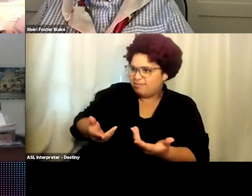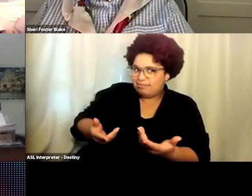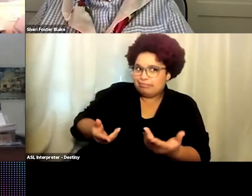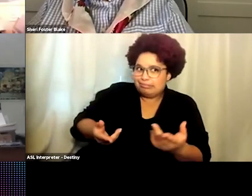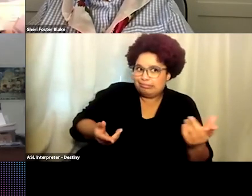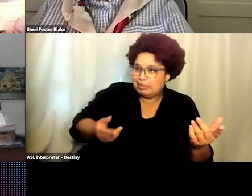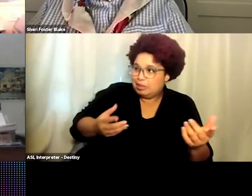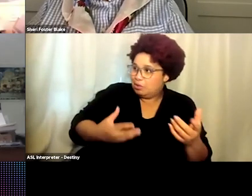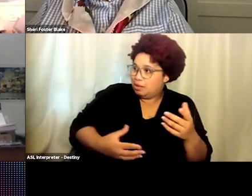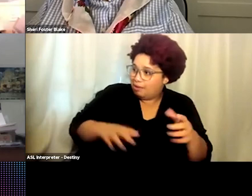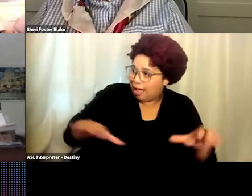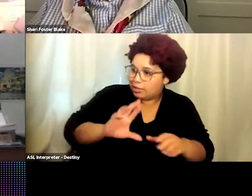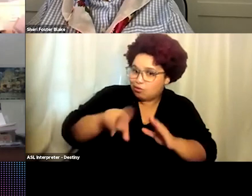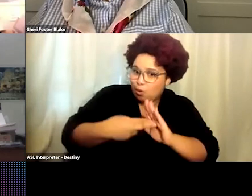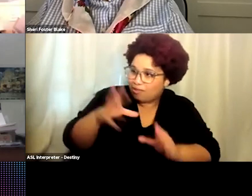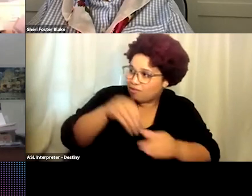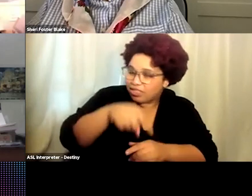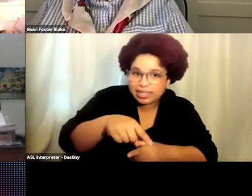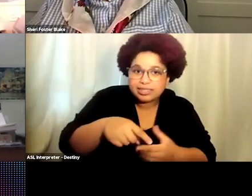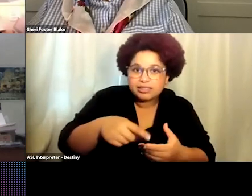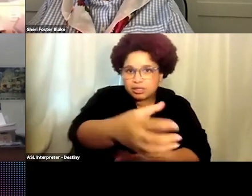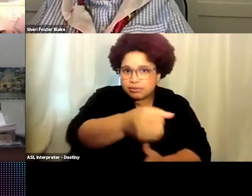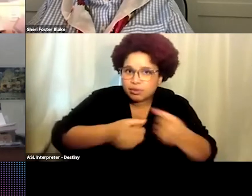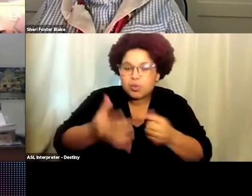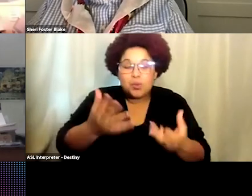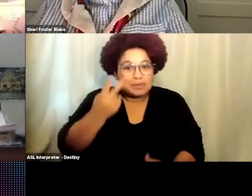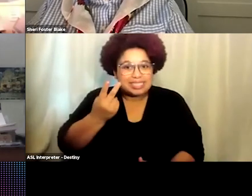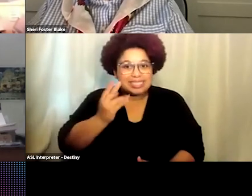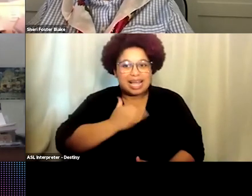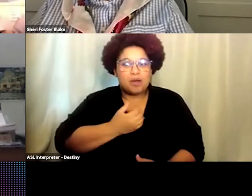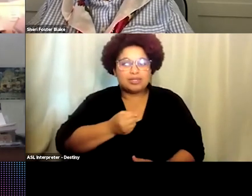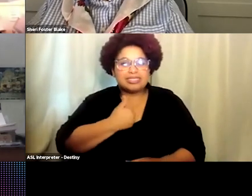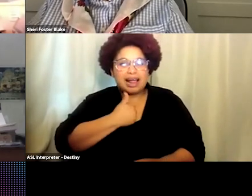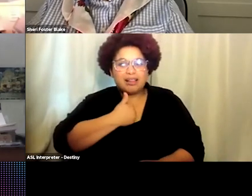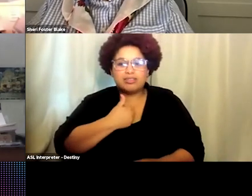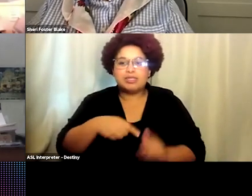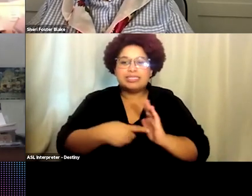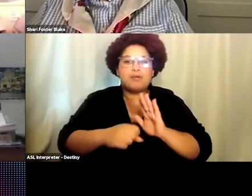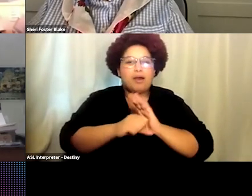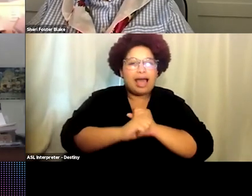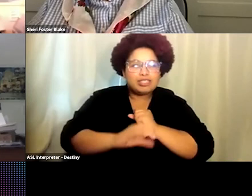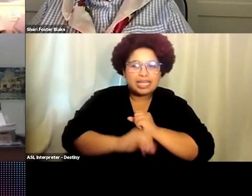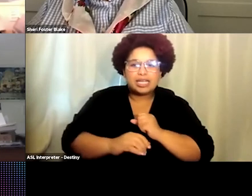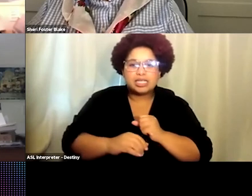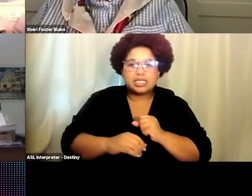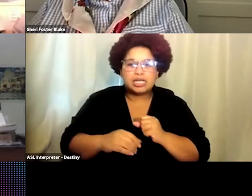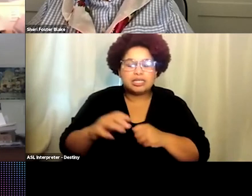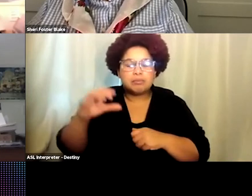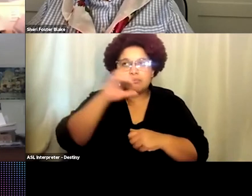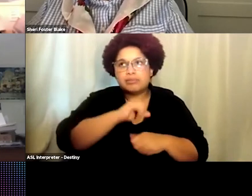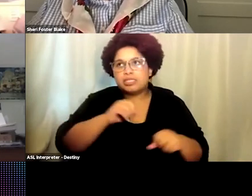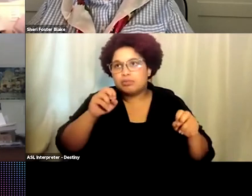you guys can have an active role, and we want to see ourselves. And I always think when it comes to advertisers, it's such a missed